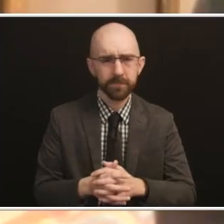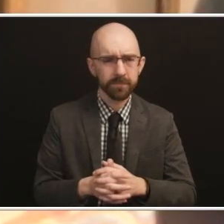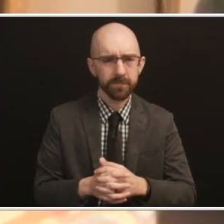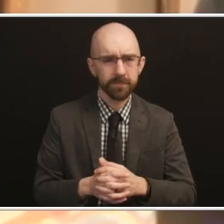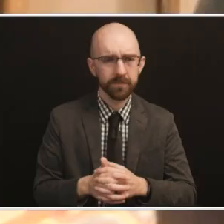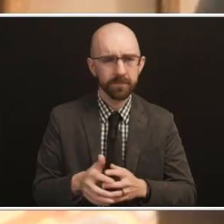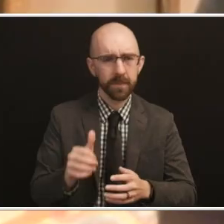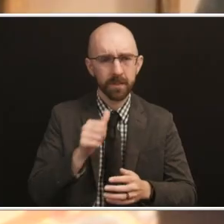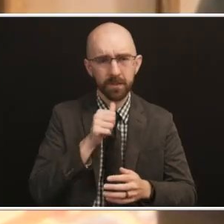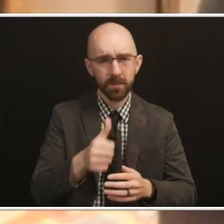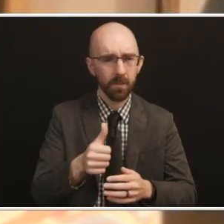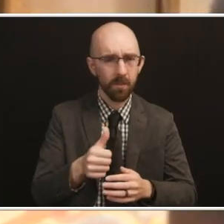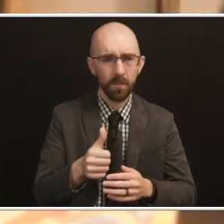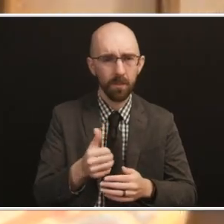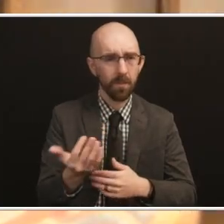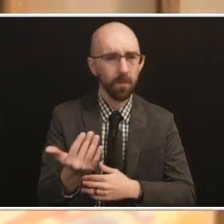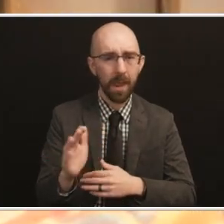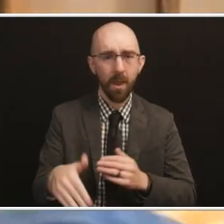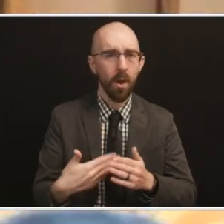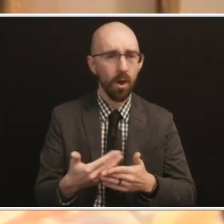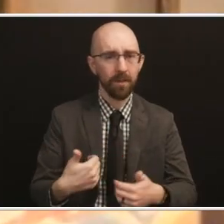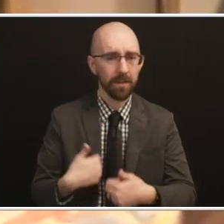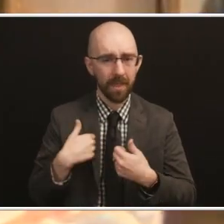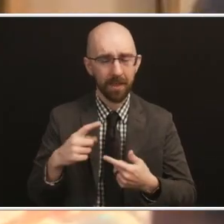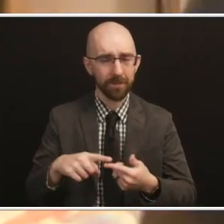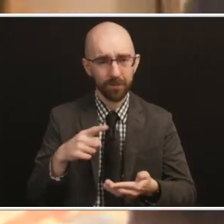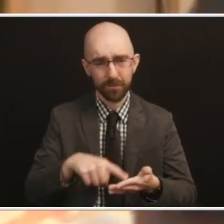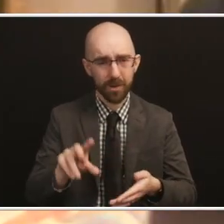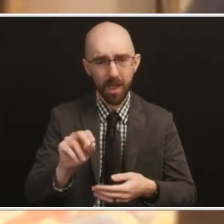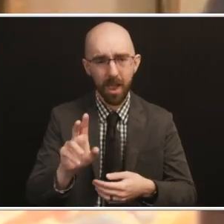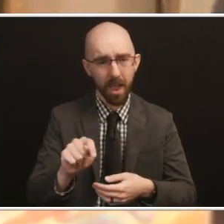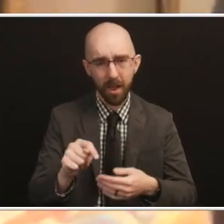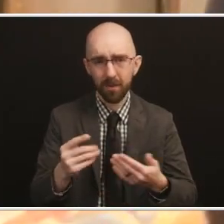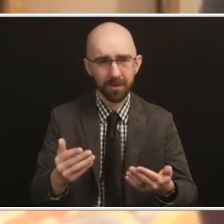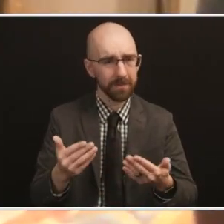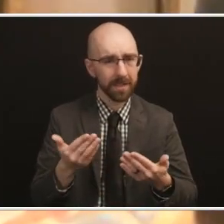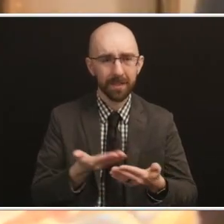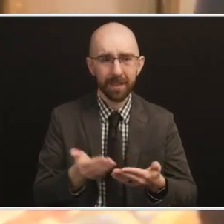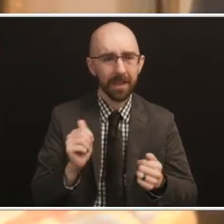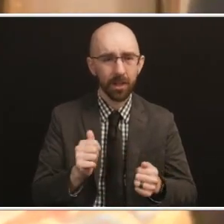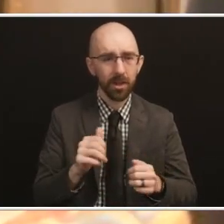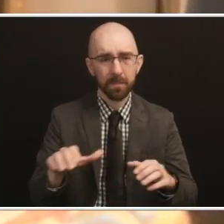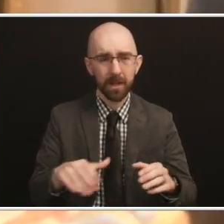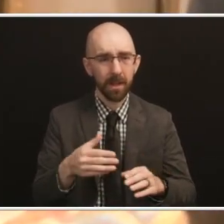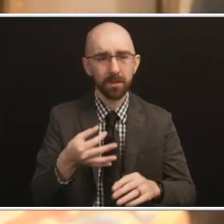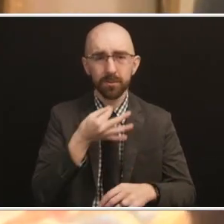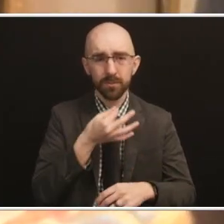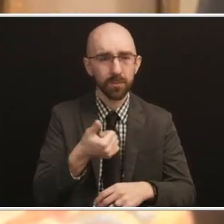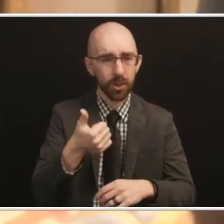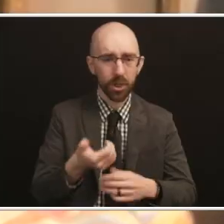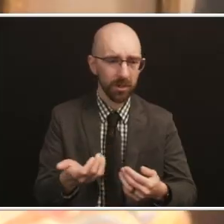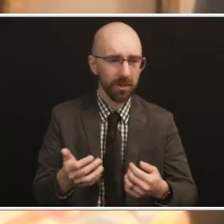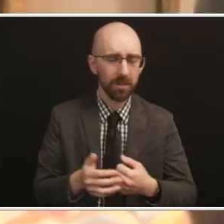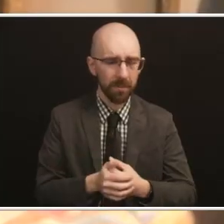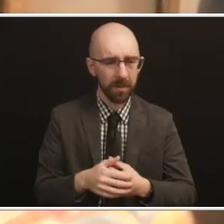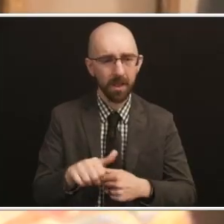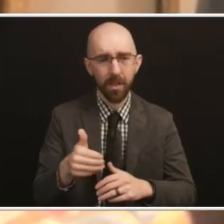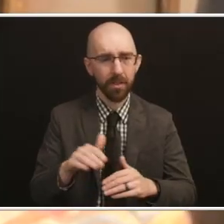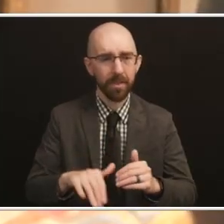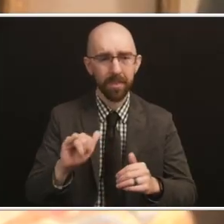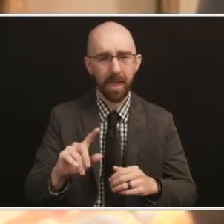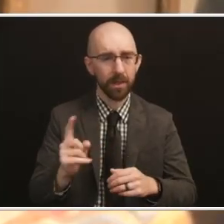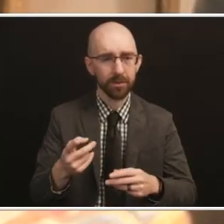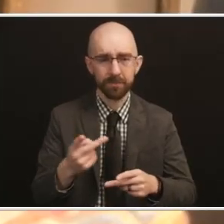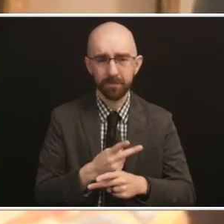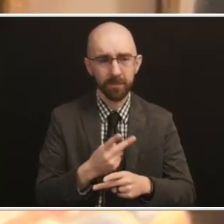Don't wait all your life to get it checked out. I think things could have been done sooner, but other than that, just figure out